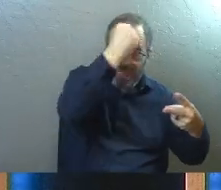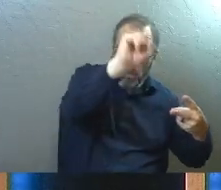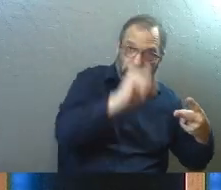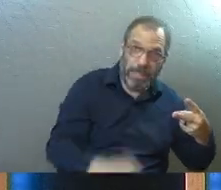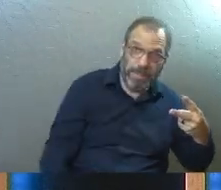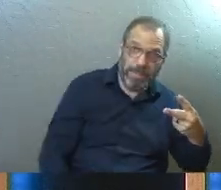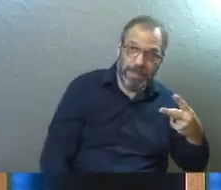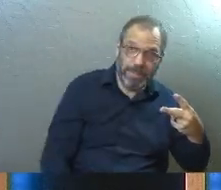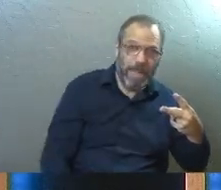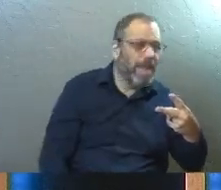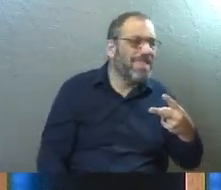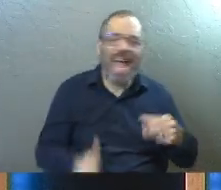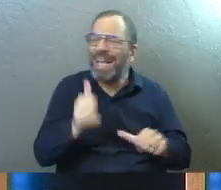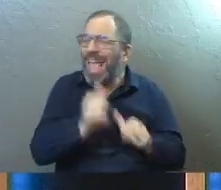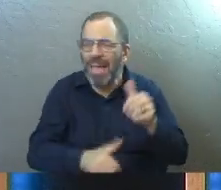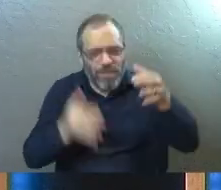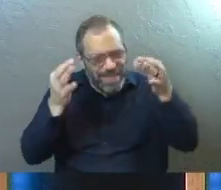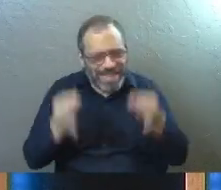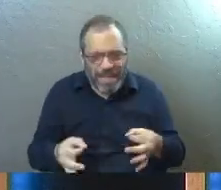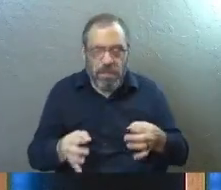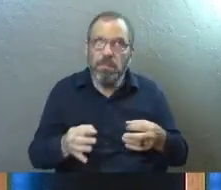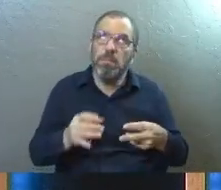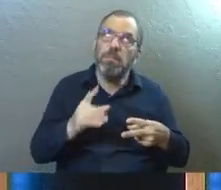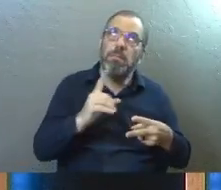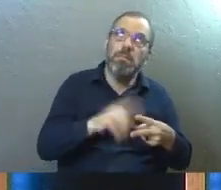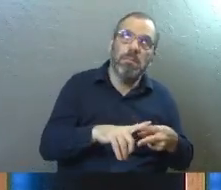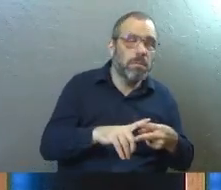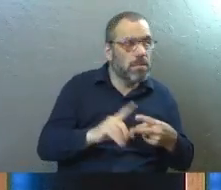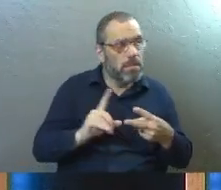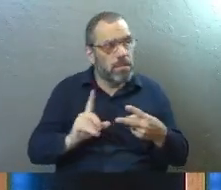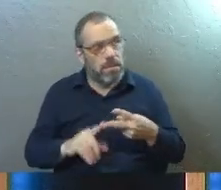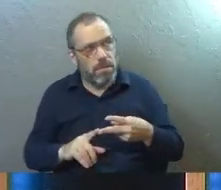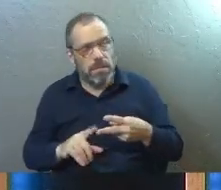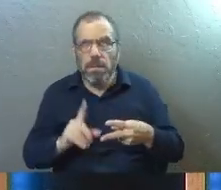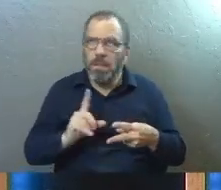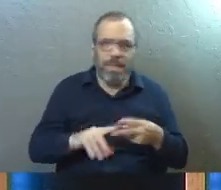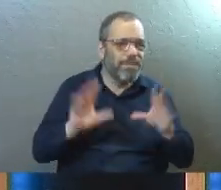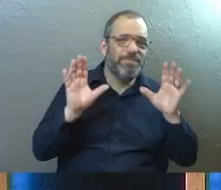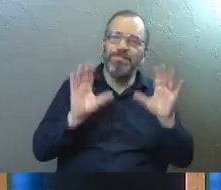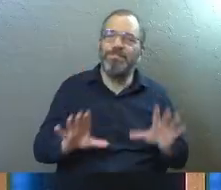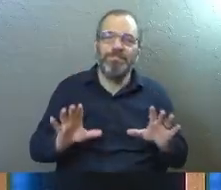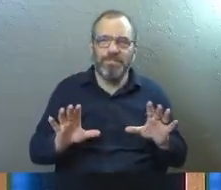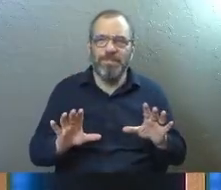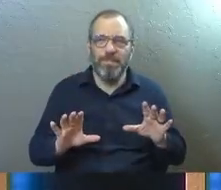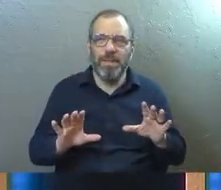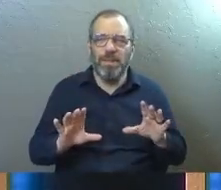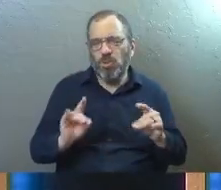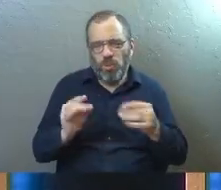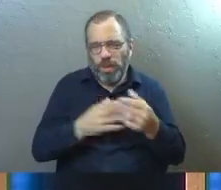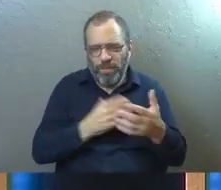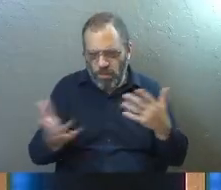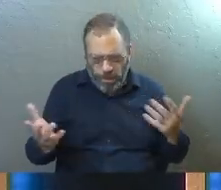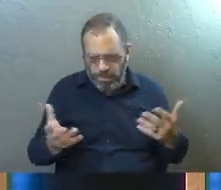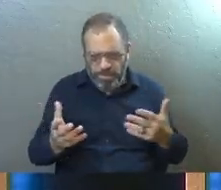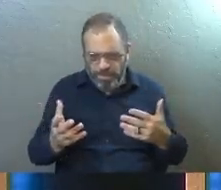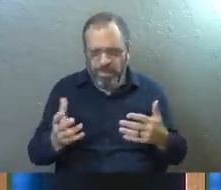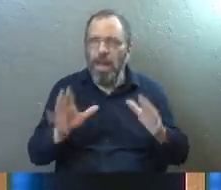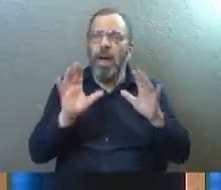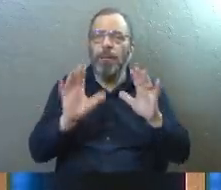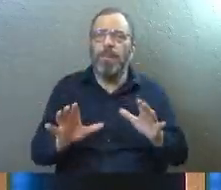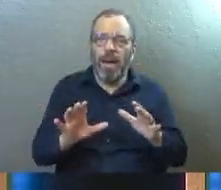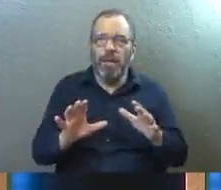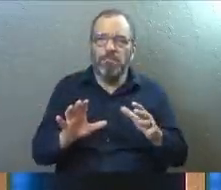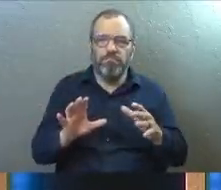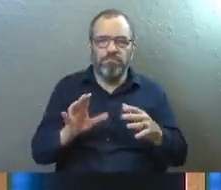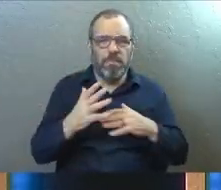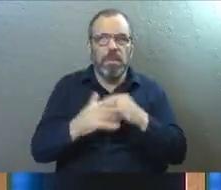disobedience. And I'm not saying every choice you make, should I put cheese on this, Lord? It's like, hold on, bro, go put cheese. You know what I mean? Do your stuff. But hey, I